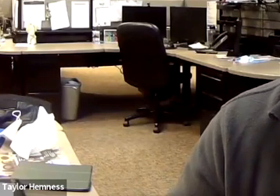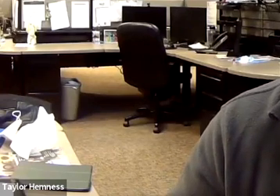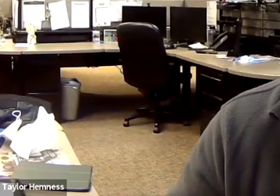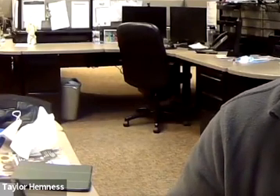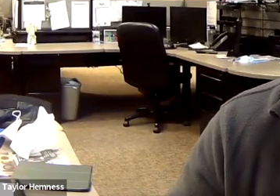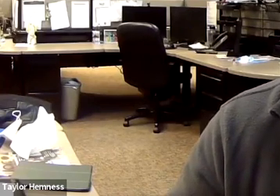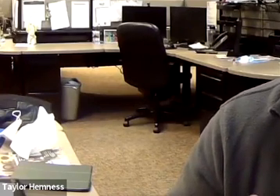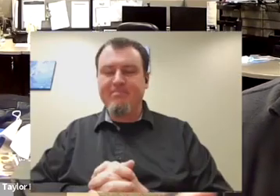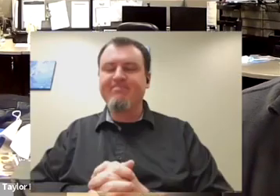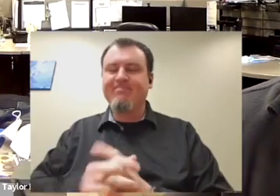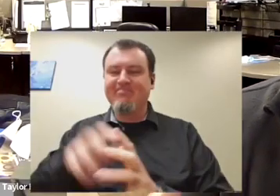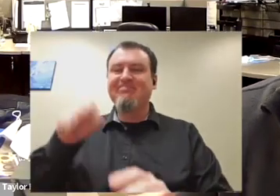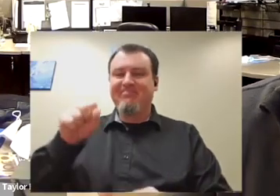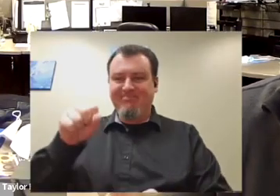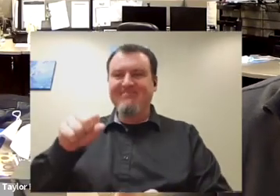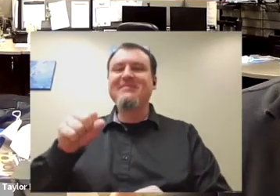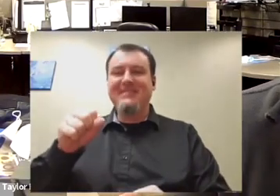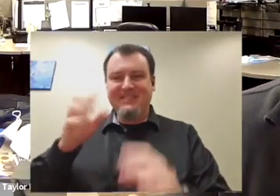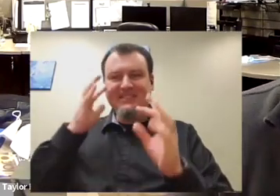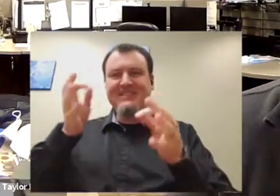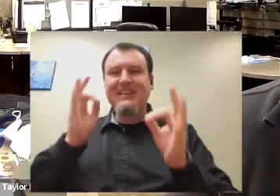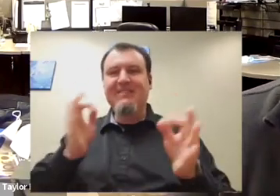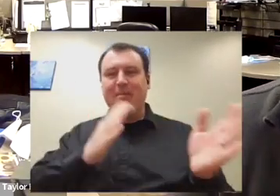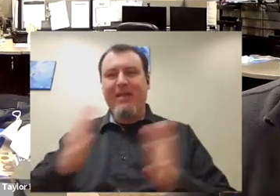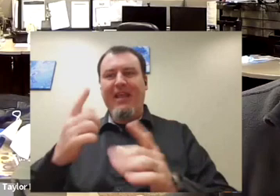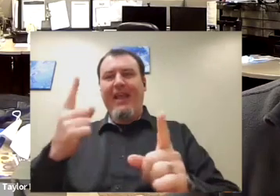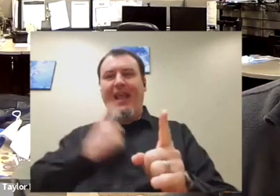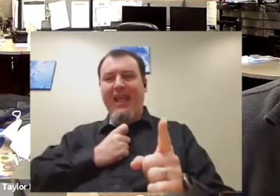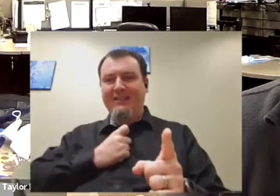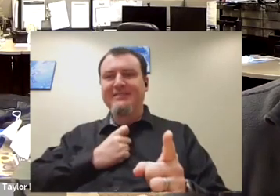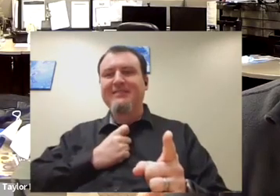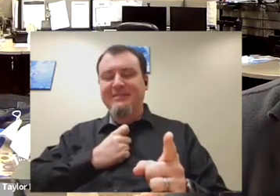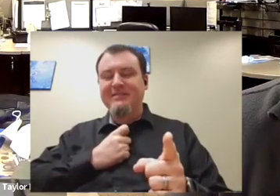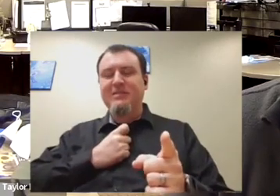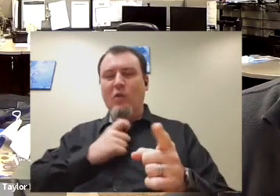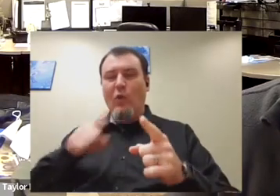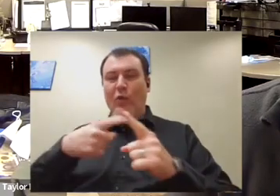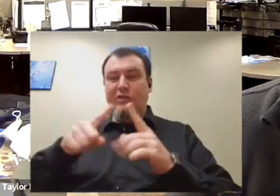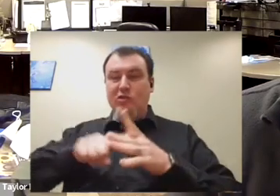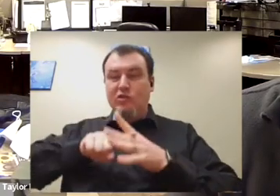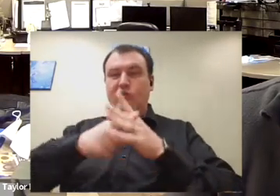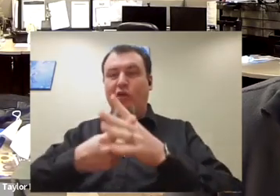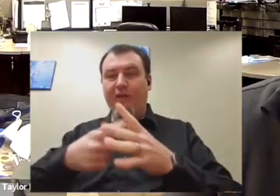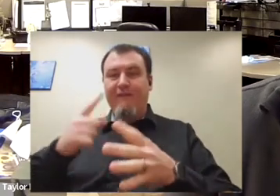series at kind of the height of COVID in 2020,